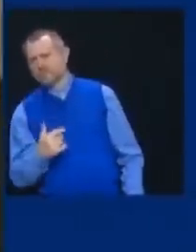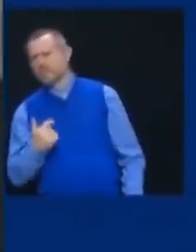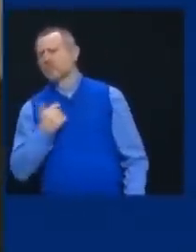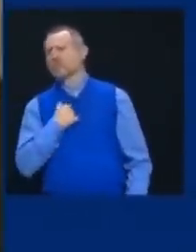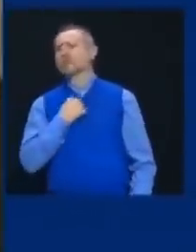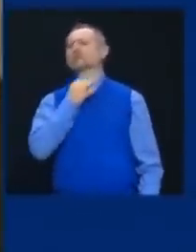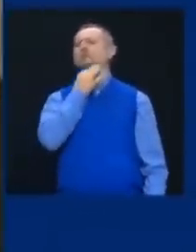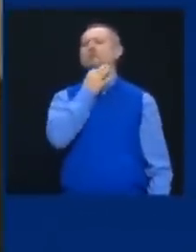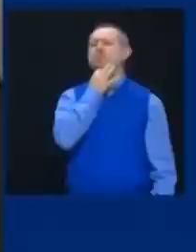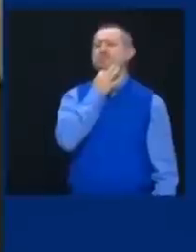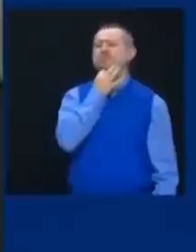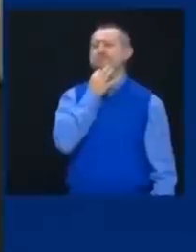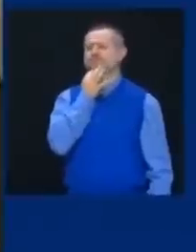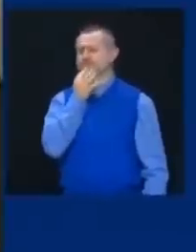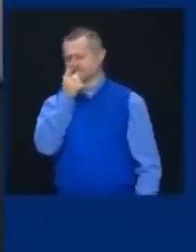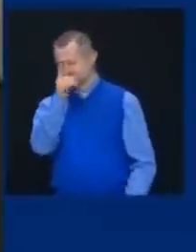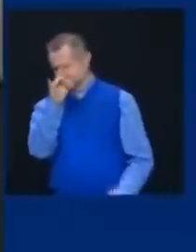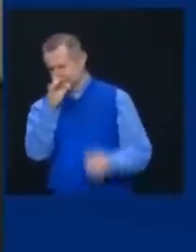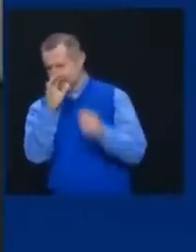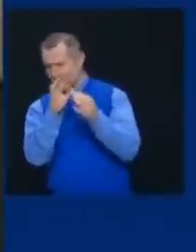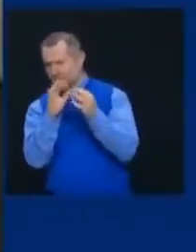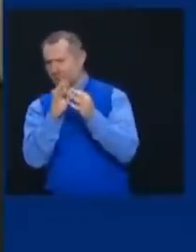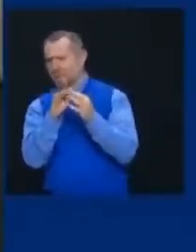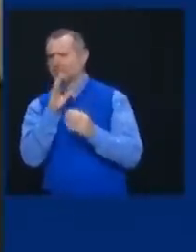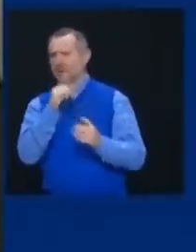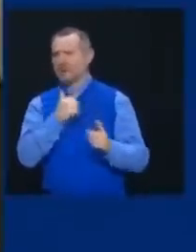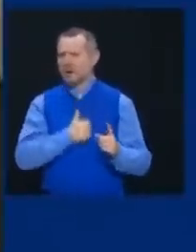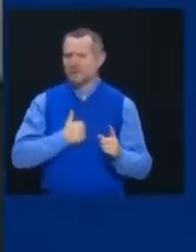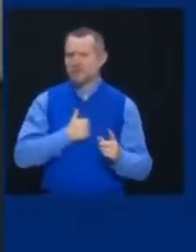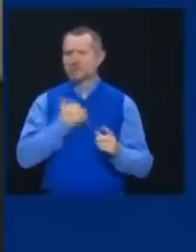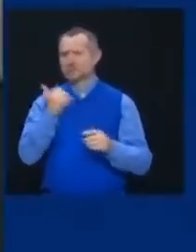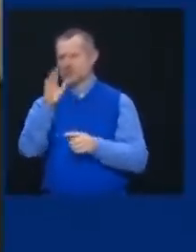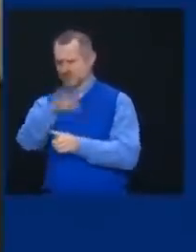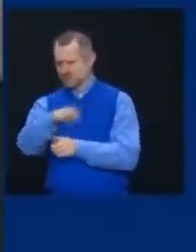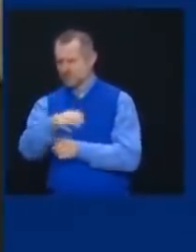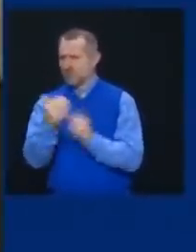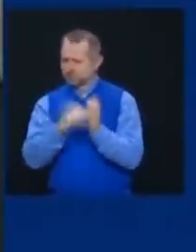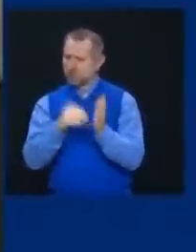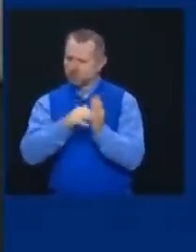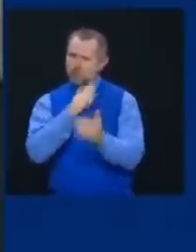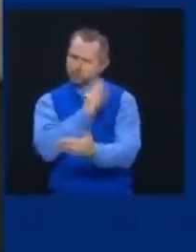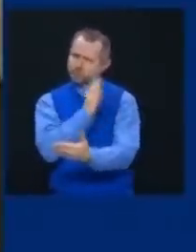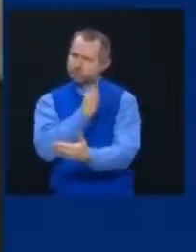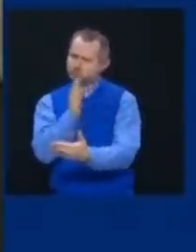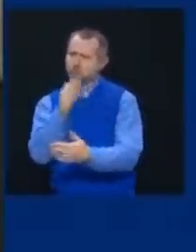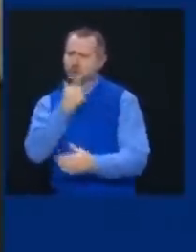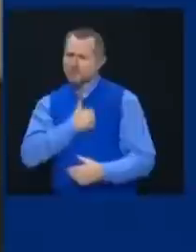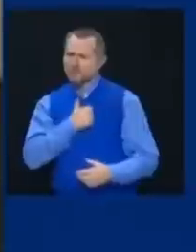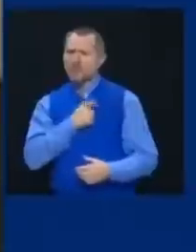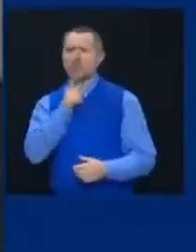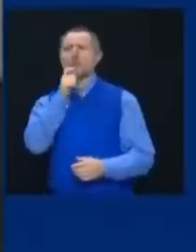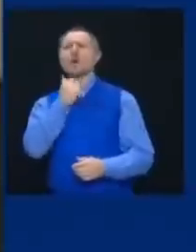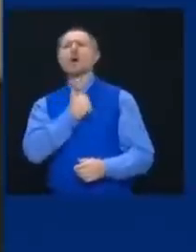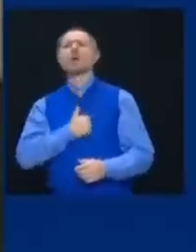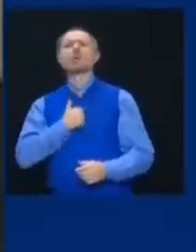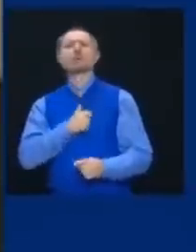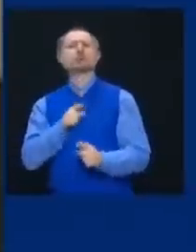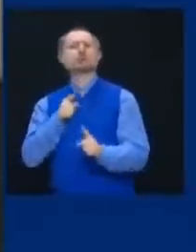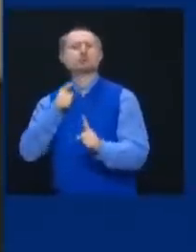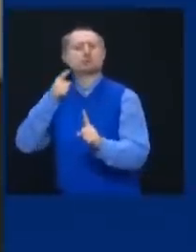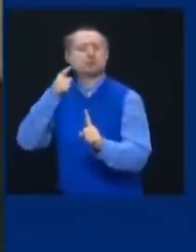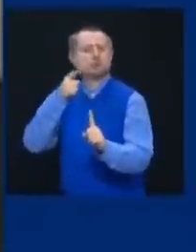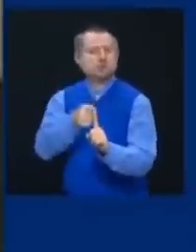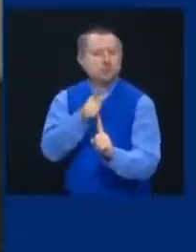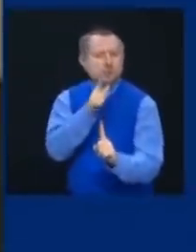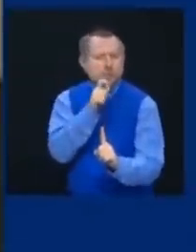know you said and apologized several times this afternoon. Who were you apologizing to?